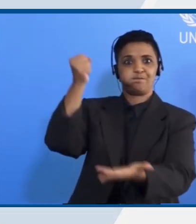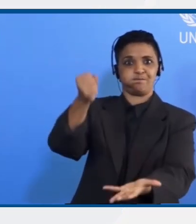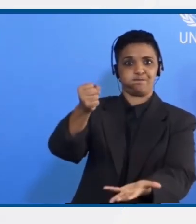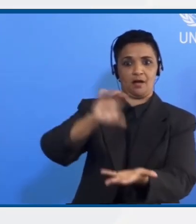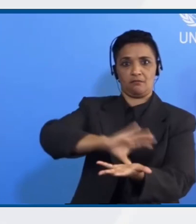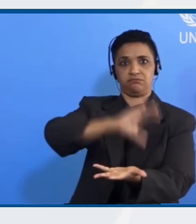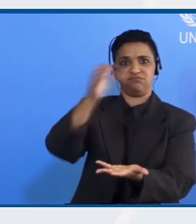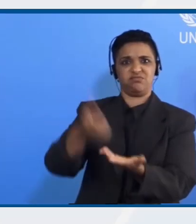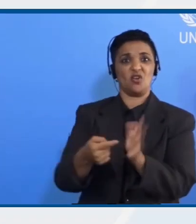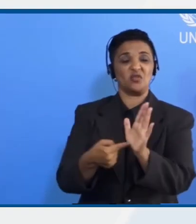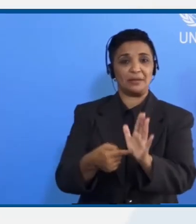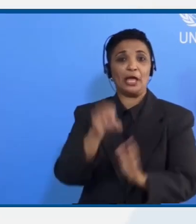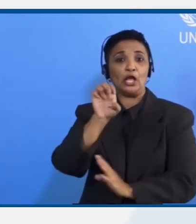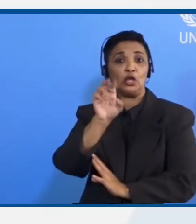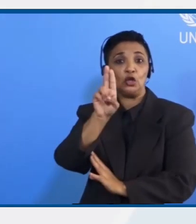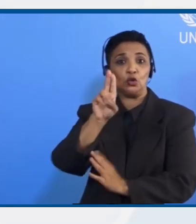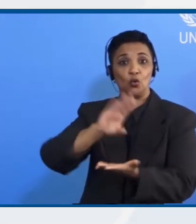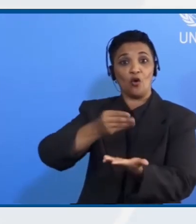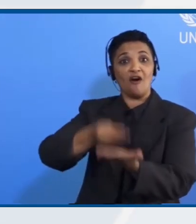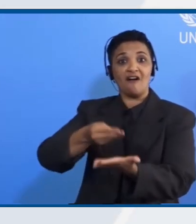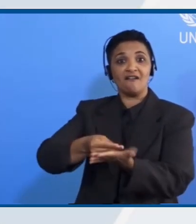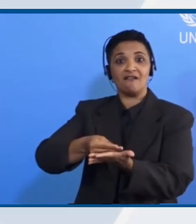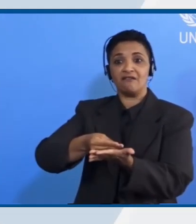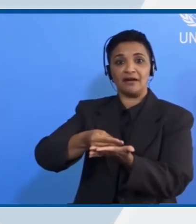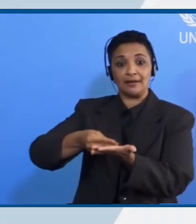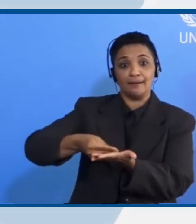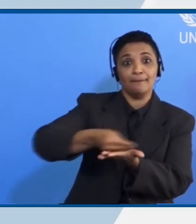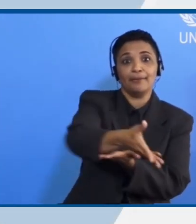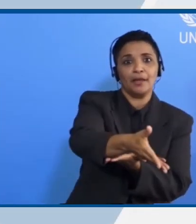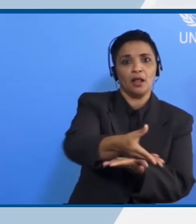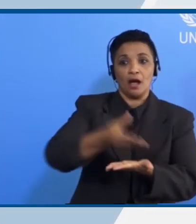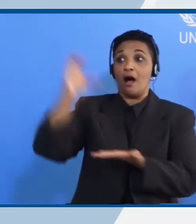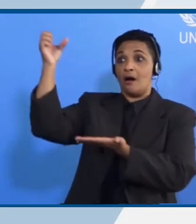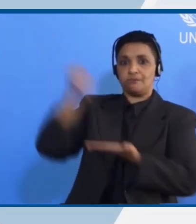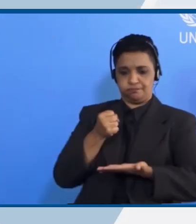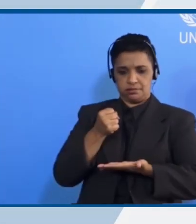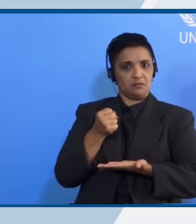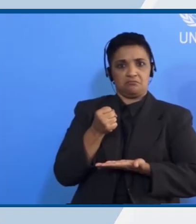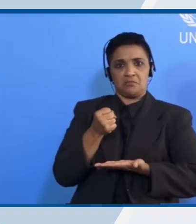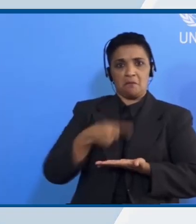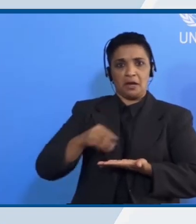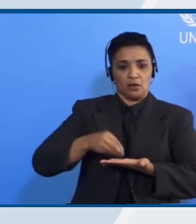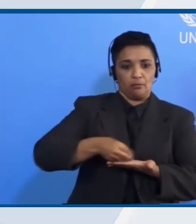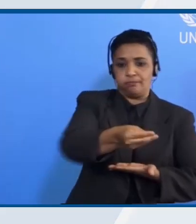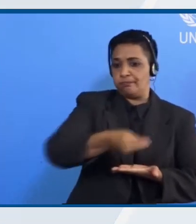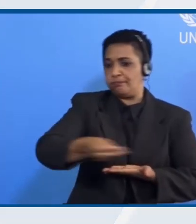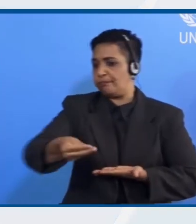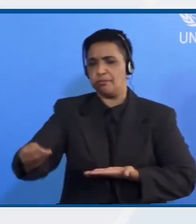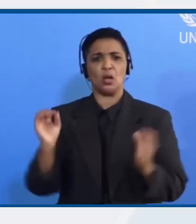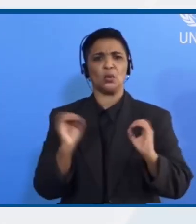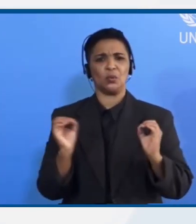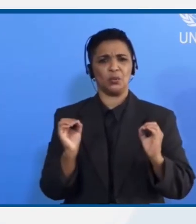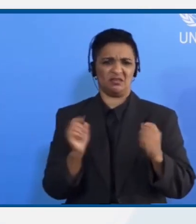the European Union funds, for instance, are not used? Why do you think those funds remained unused? And then, a